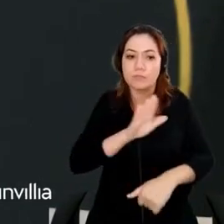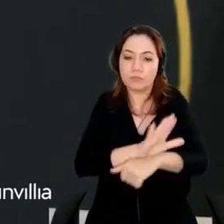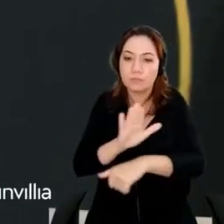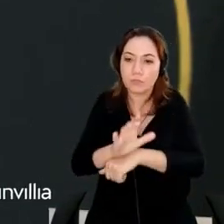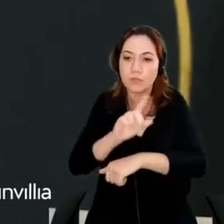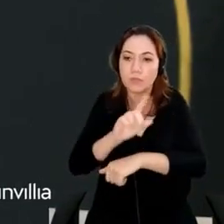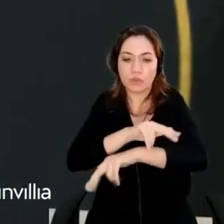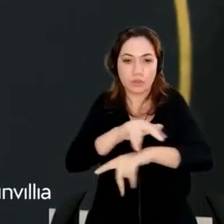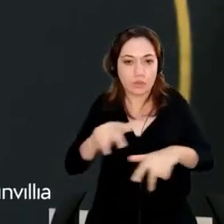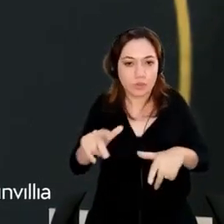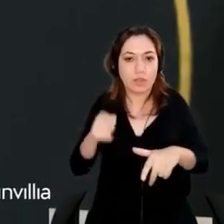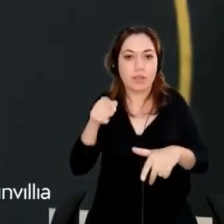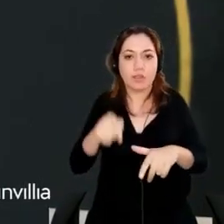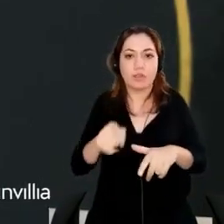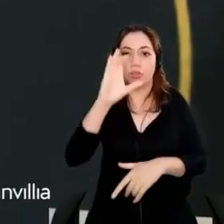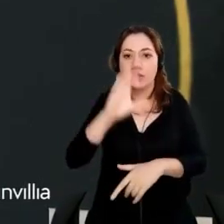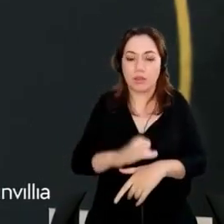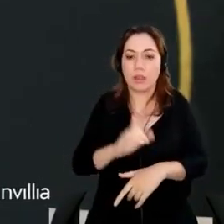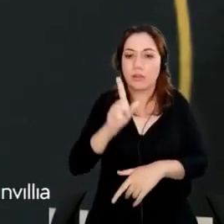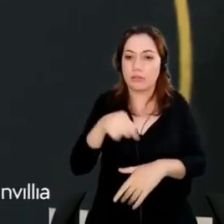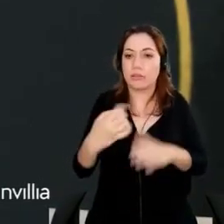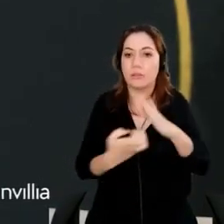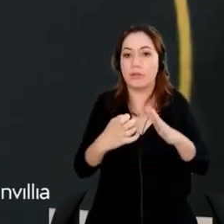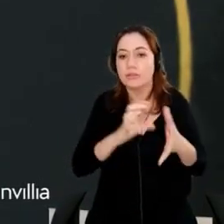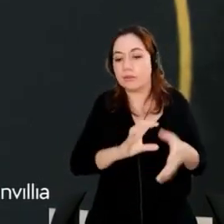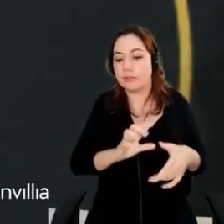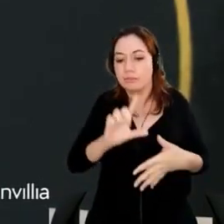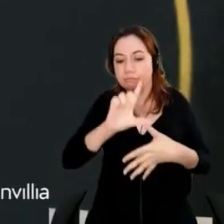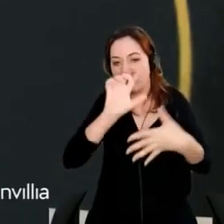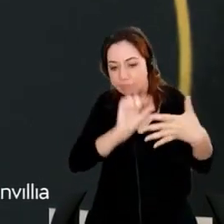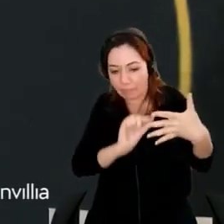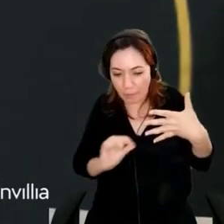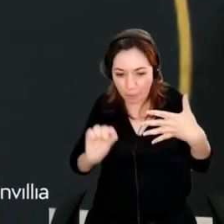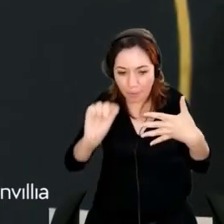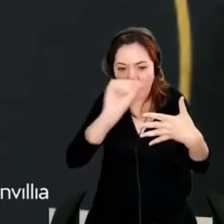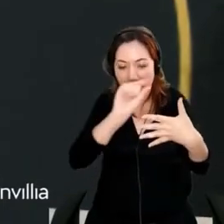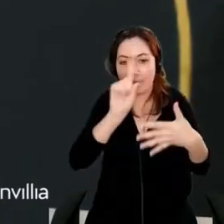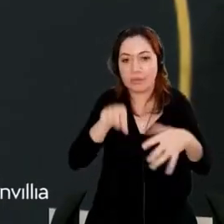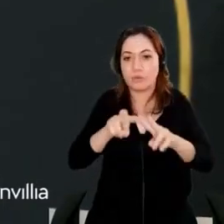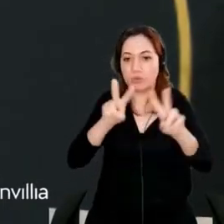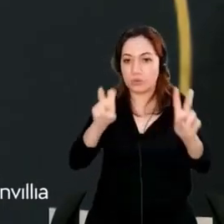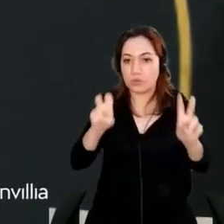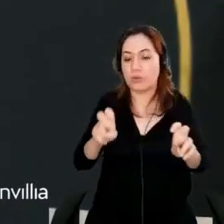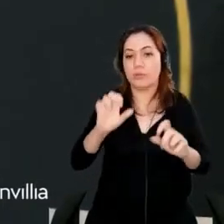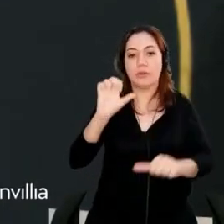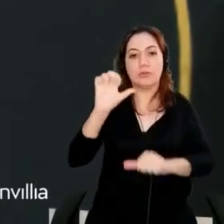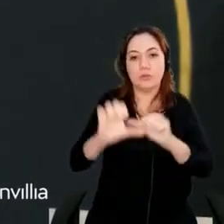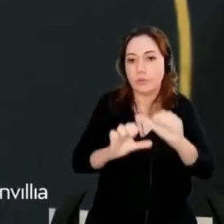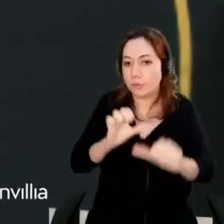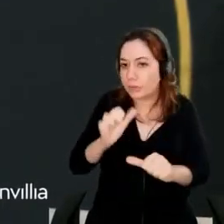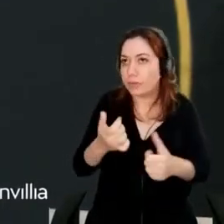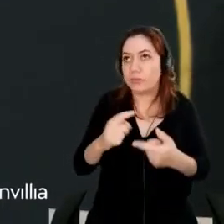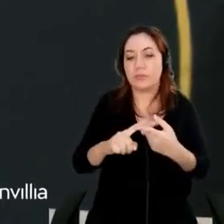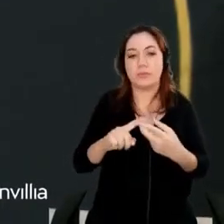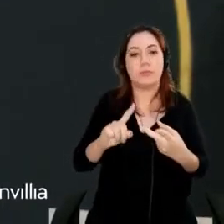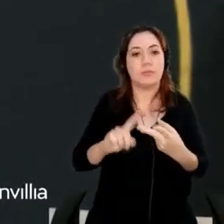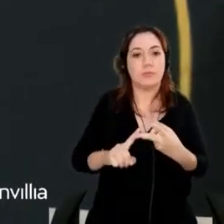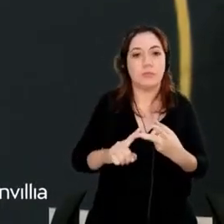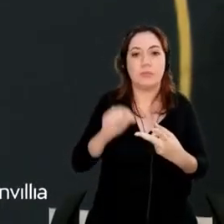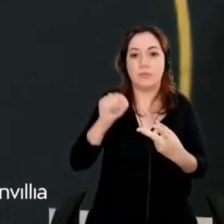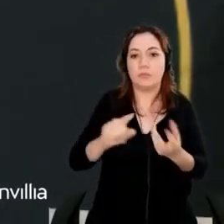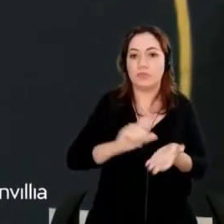Latin America in topics related to transformation, digital, new business creation, and things like